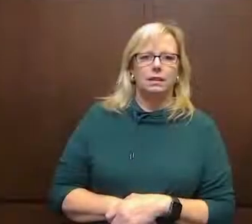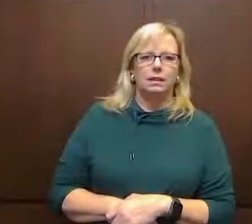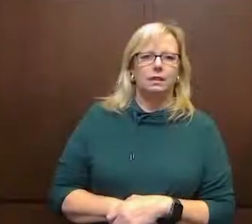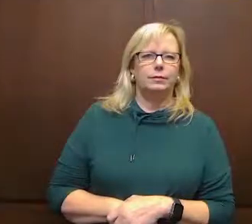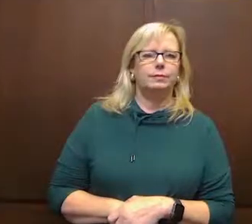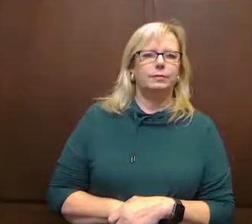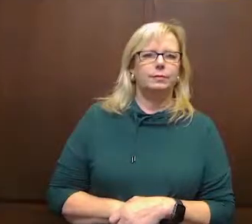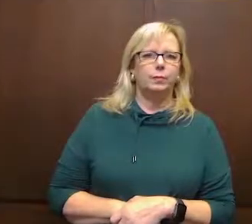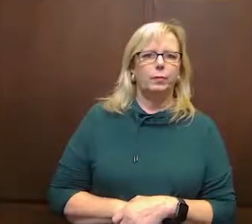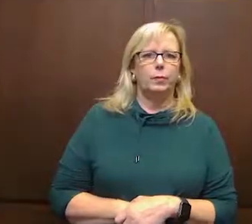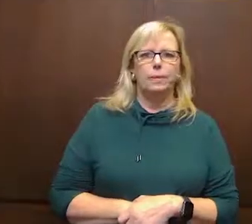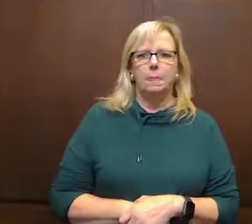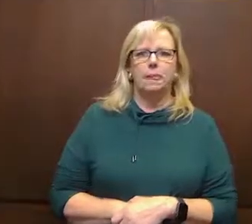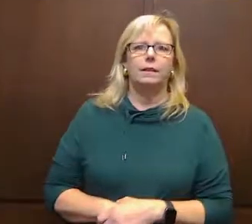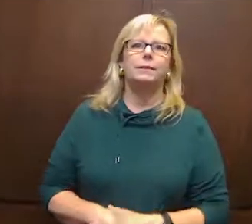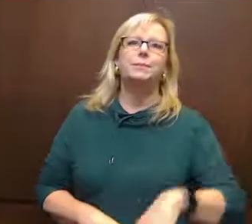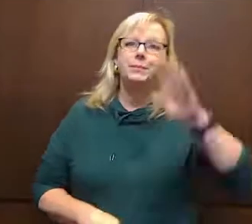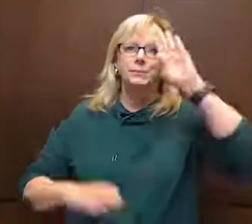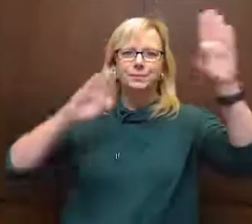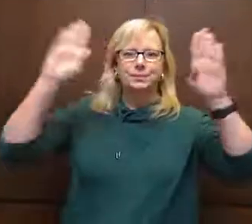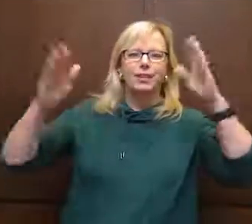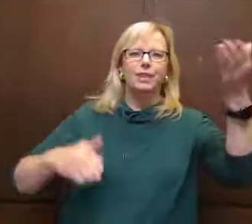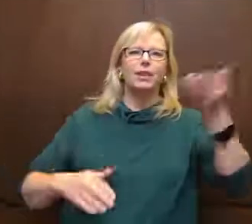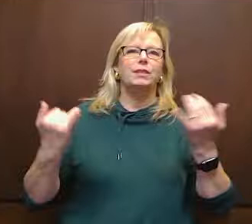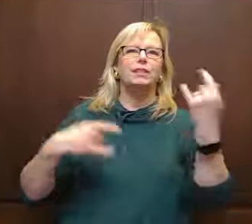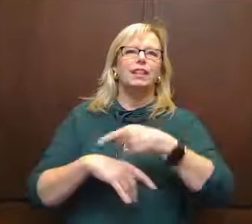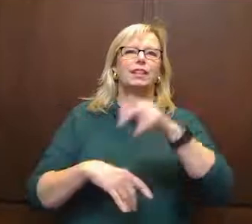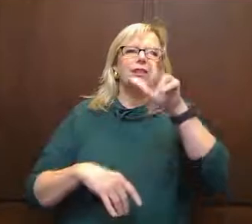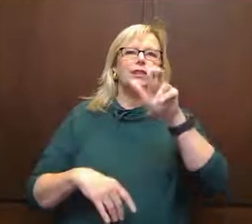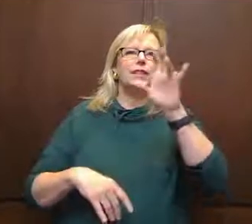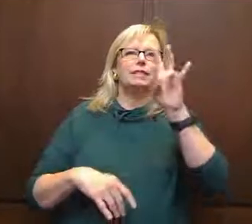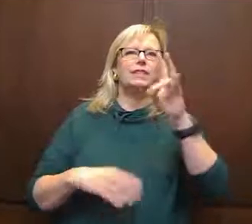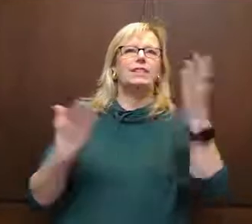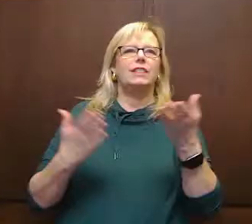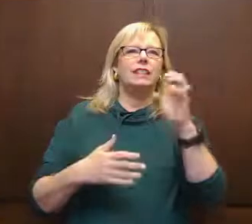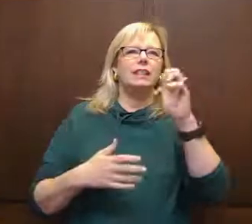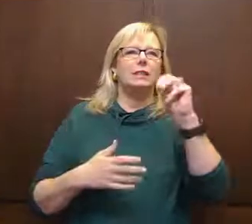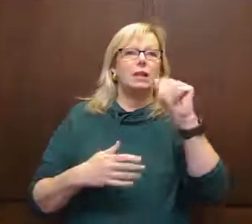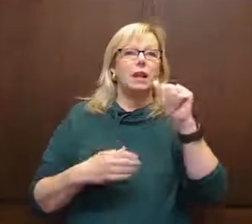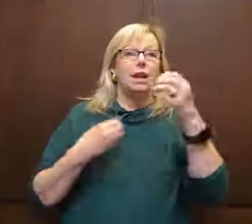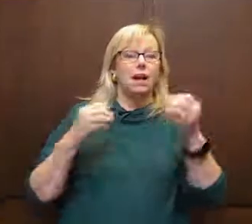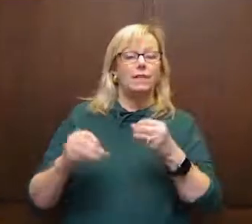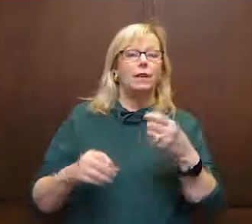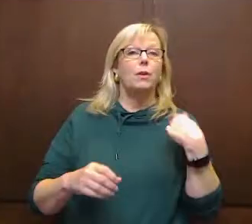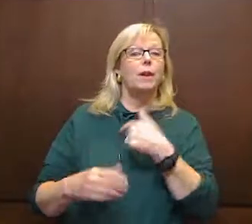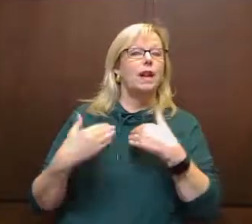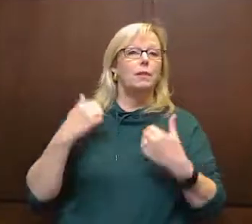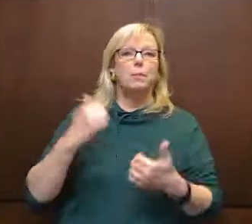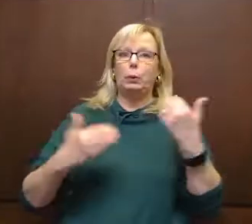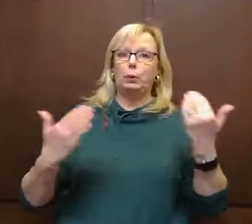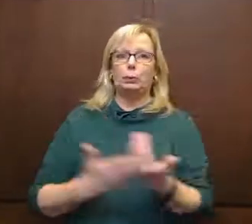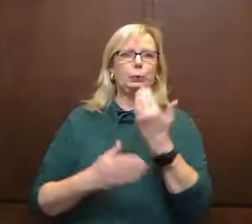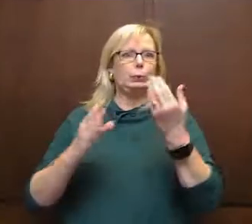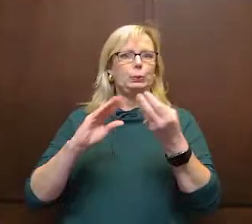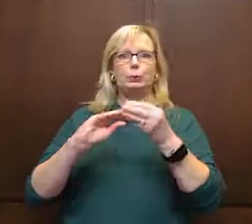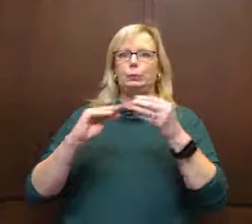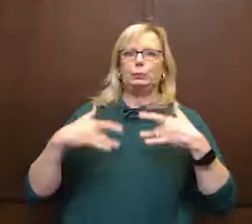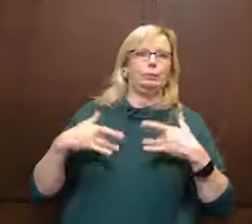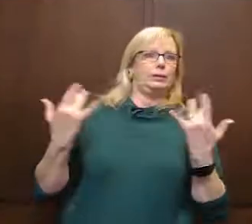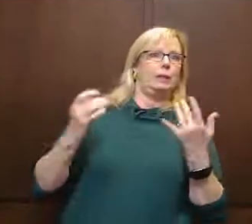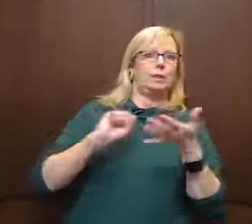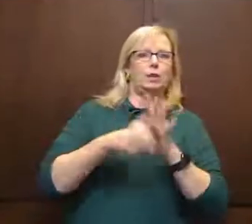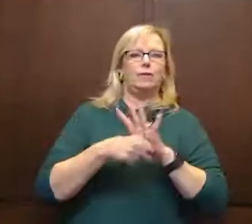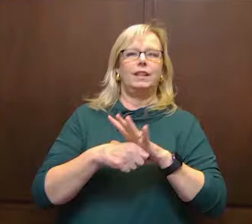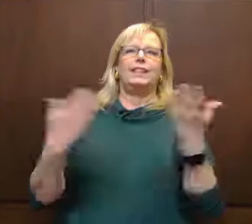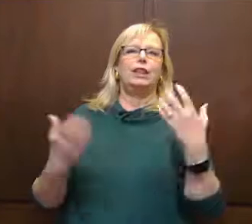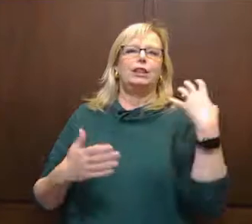Yep. Good afternoon. Welcome to day 307 at the EMA office, where we're bringing you the latest numbers on the COVID.